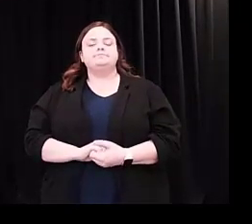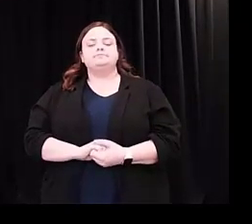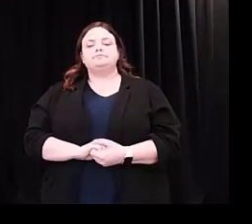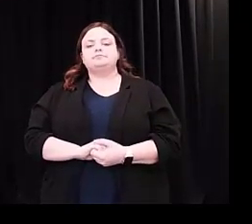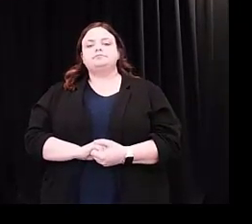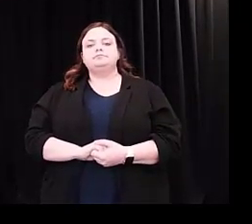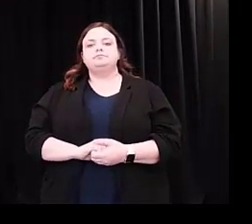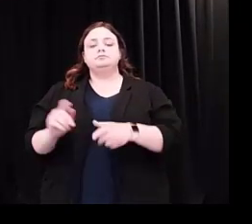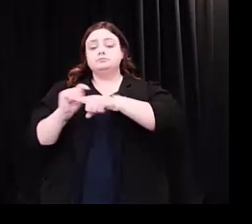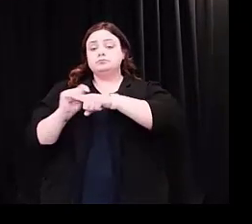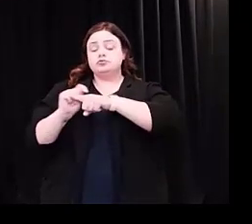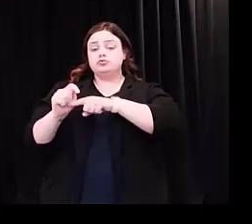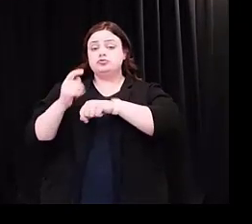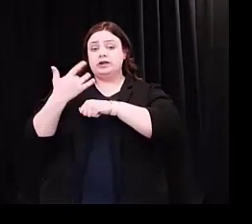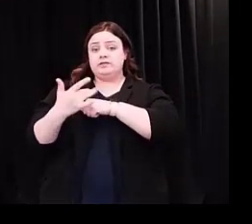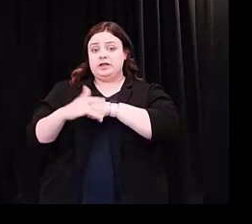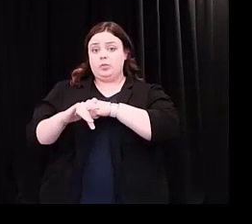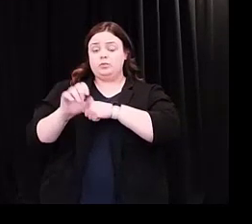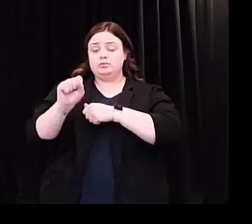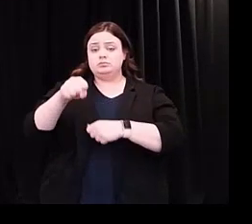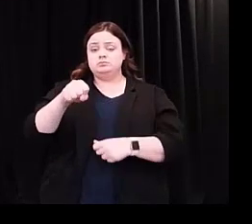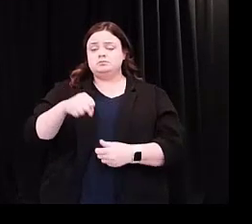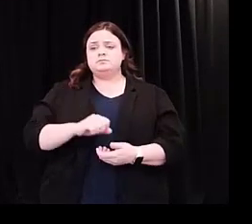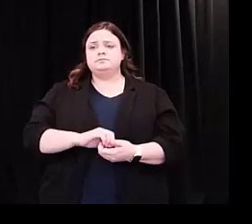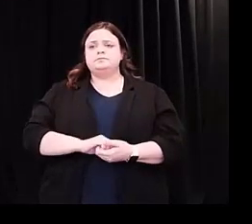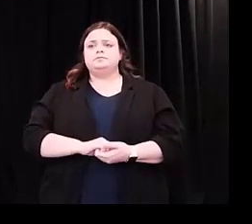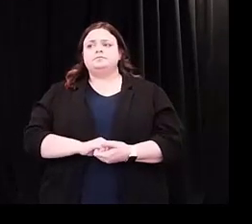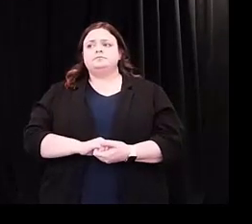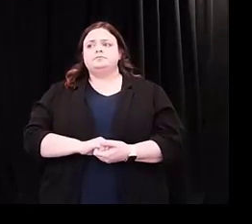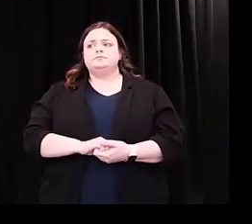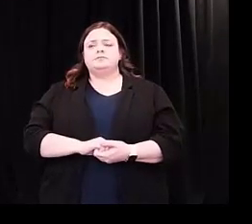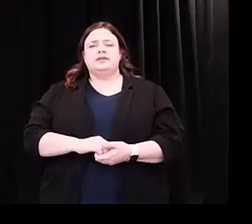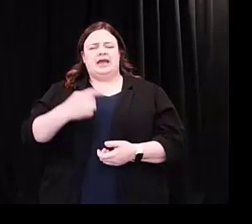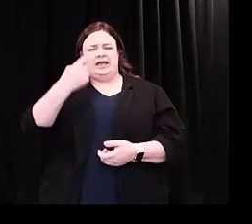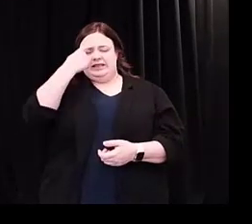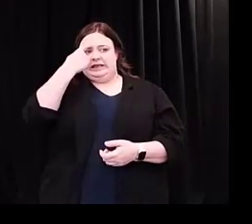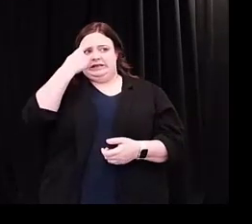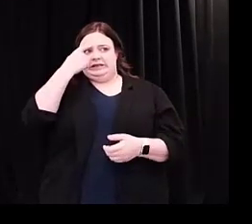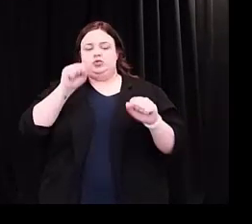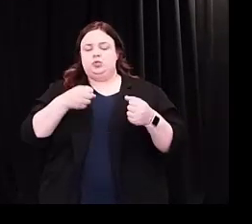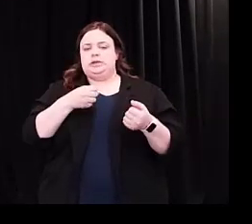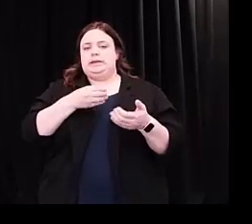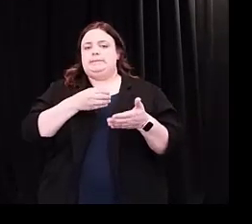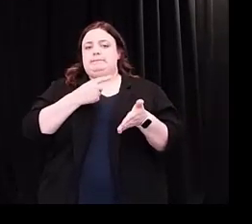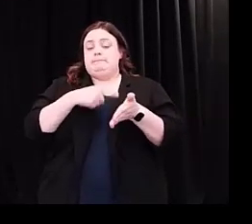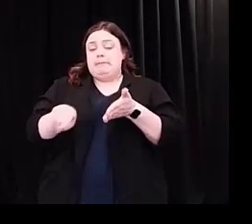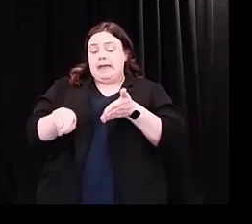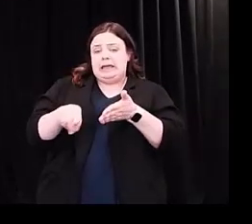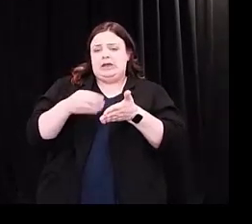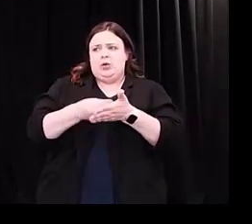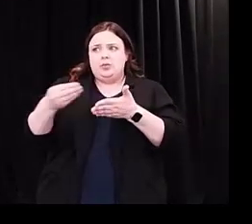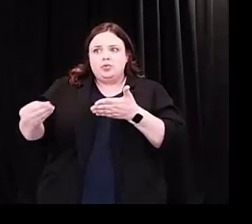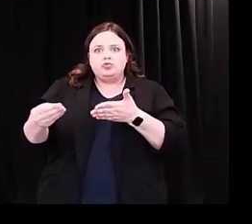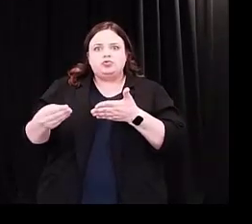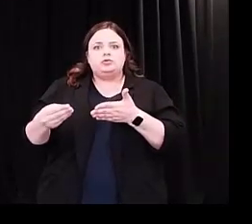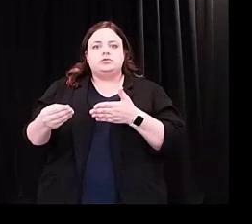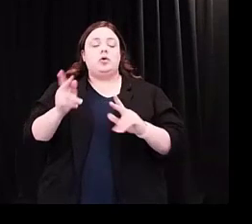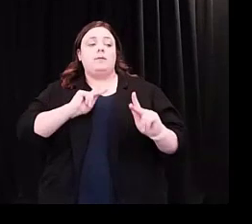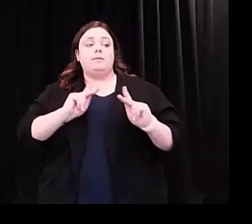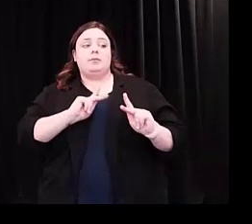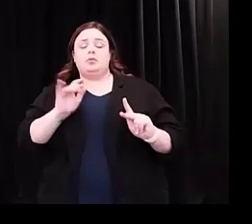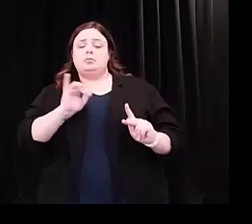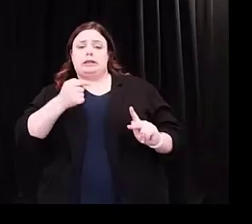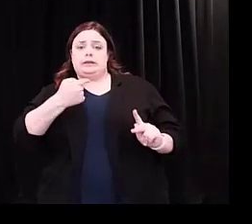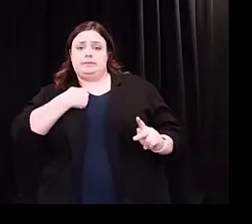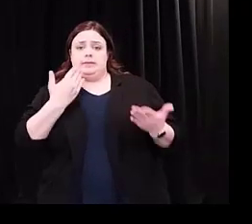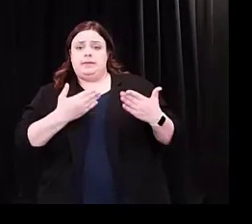There's training available, I think, for pay or purchase, or people like me might volunteer